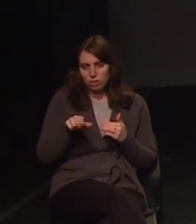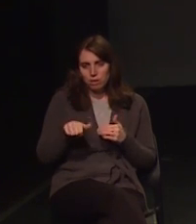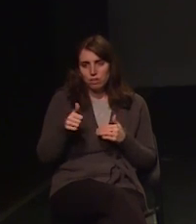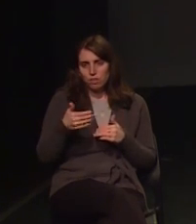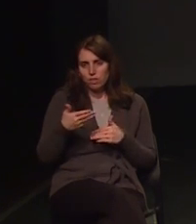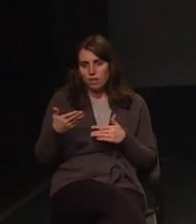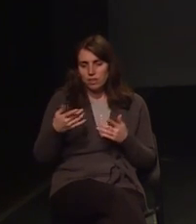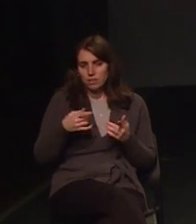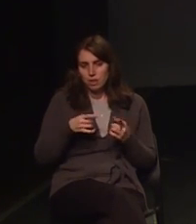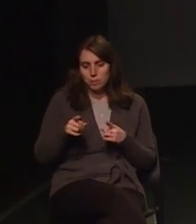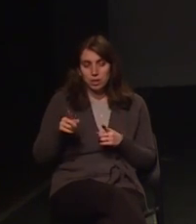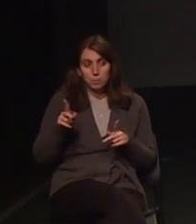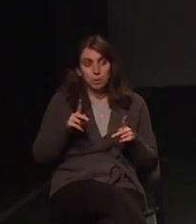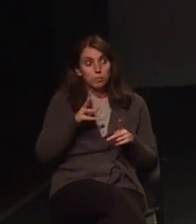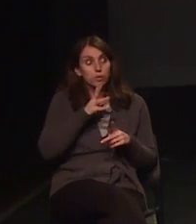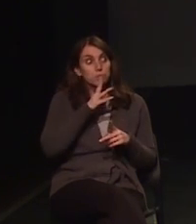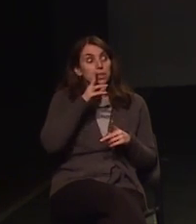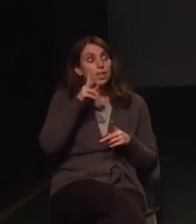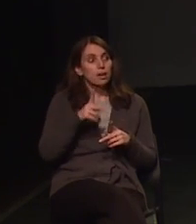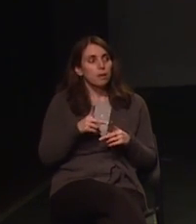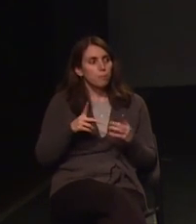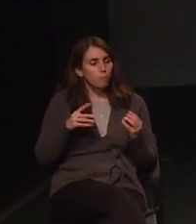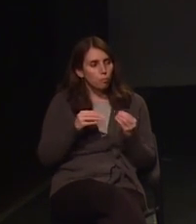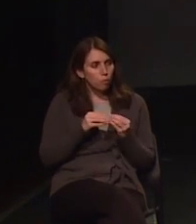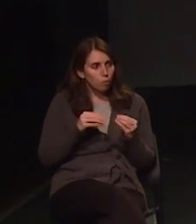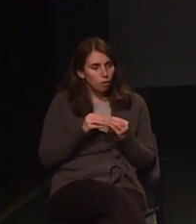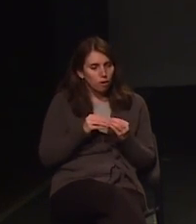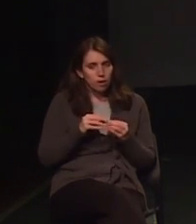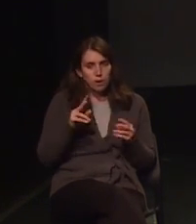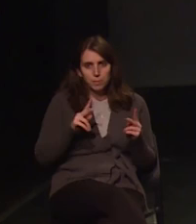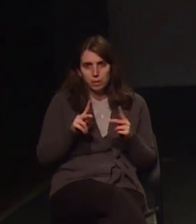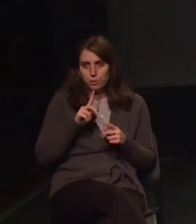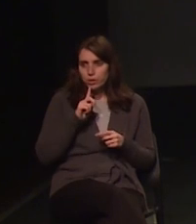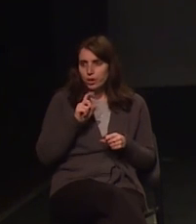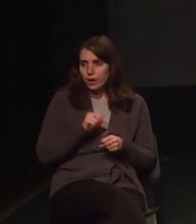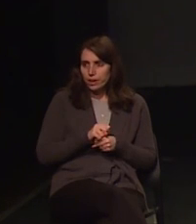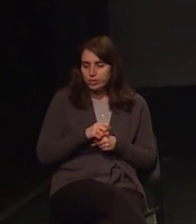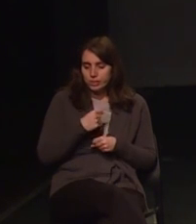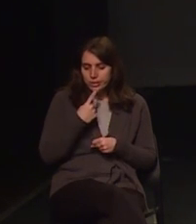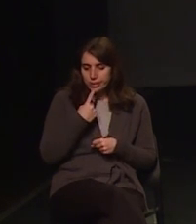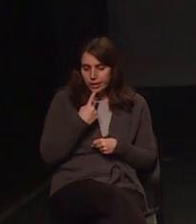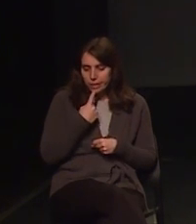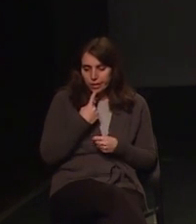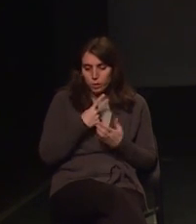that people are speaking up more. They're actually saying what they